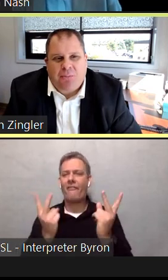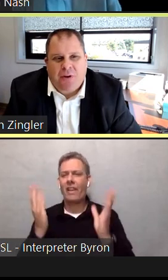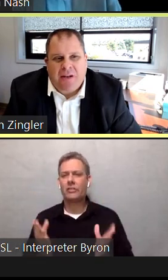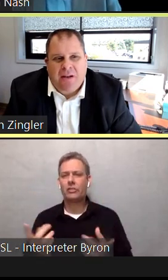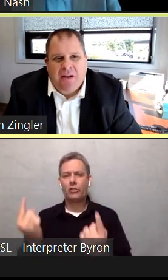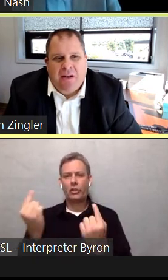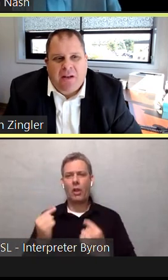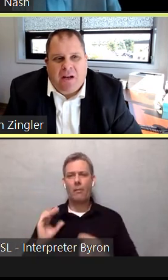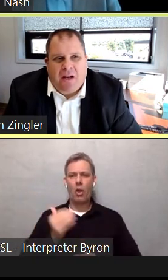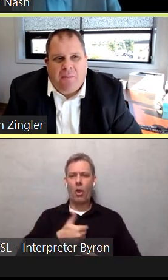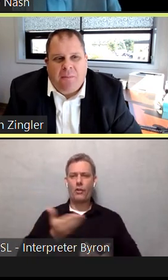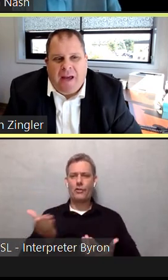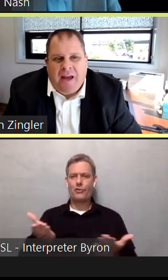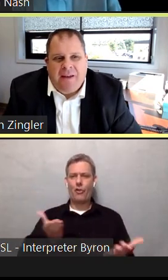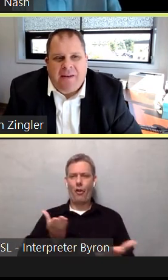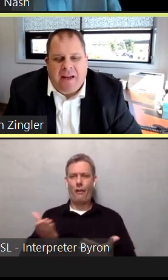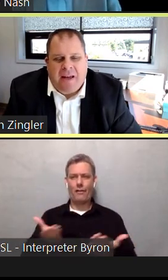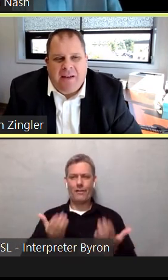at this point.